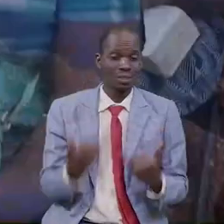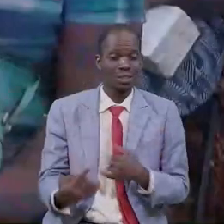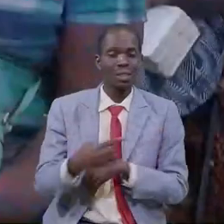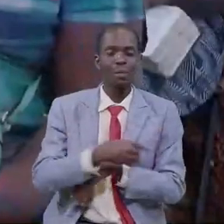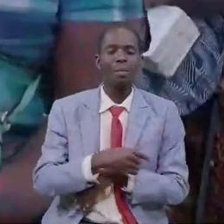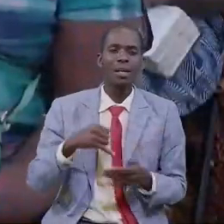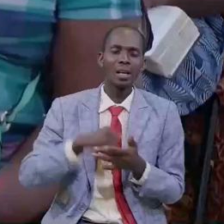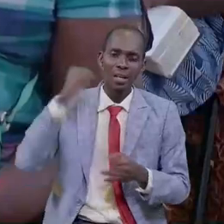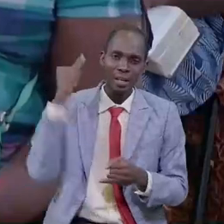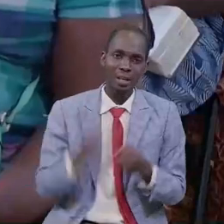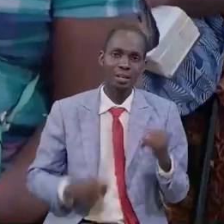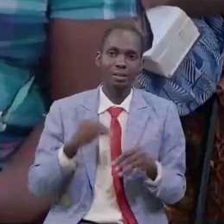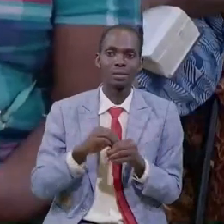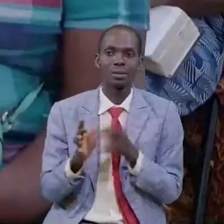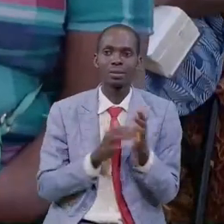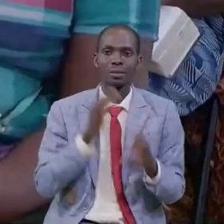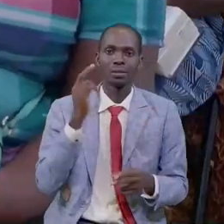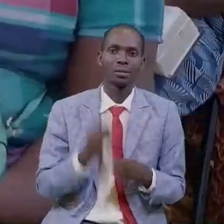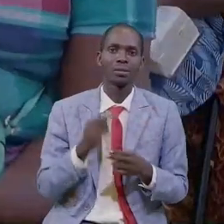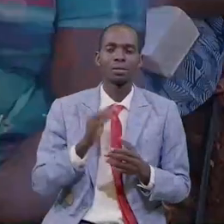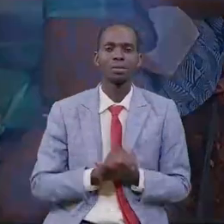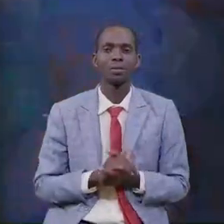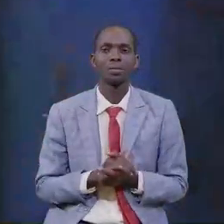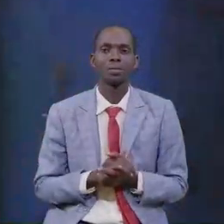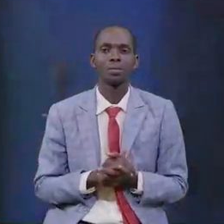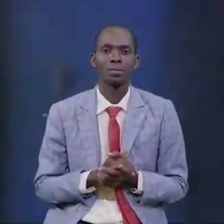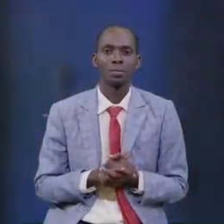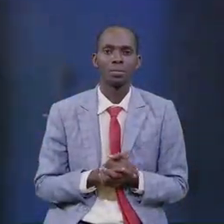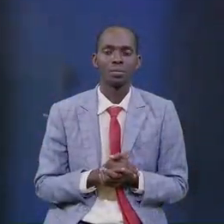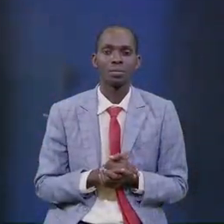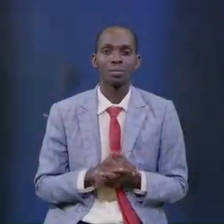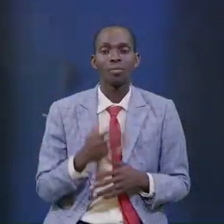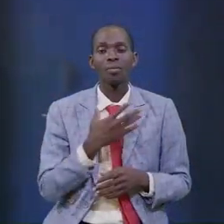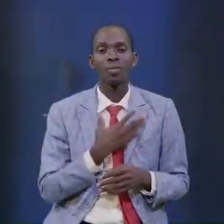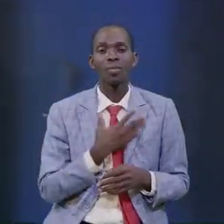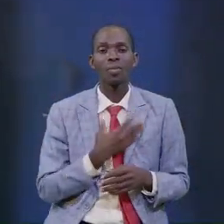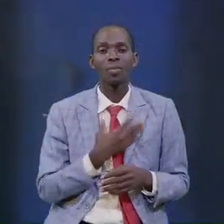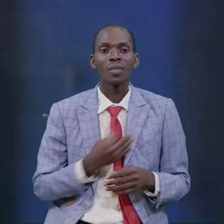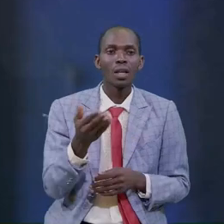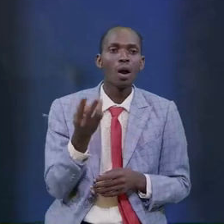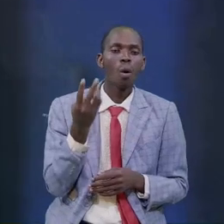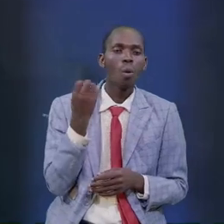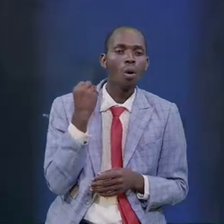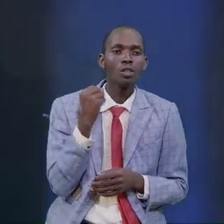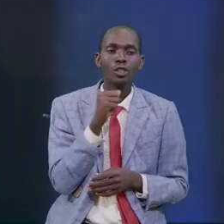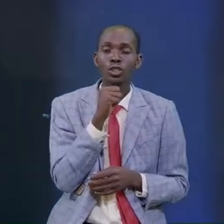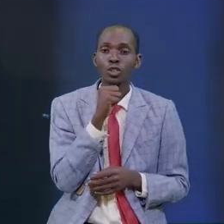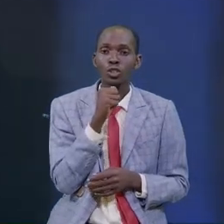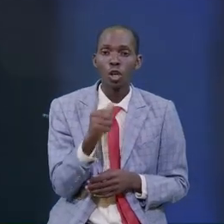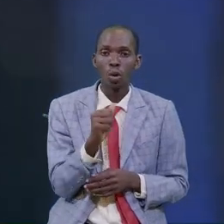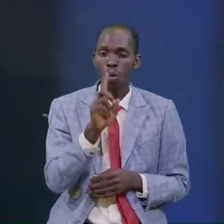toute pauvreté, toute souffrance and du passé prend fin ce jour. One